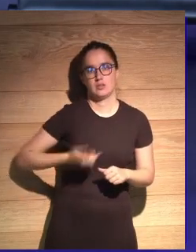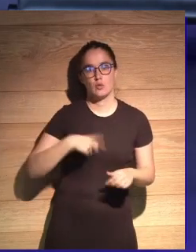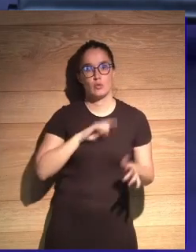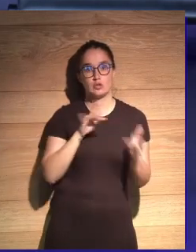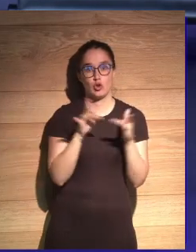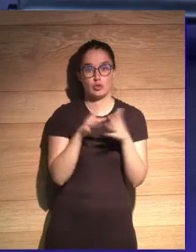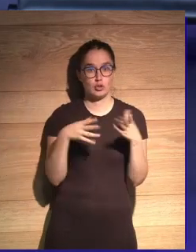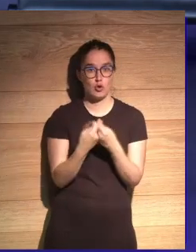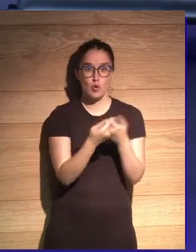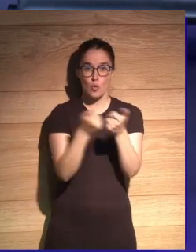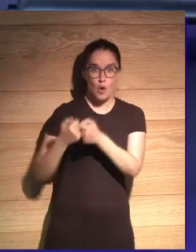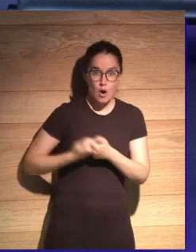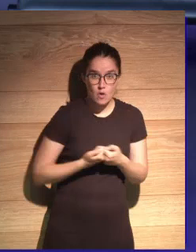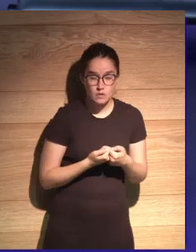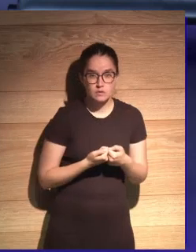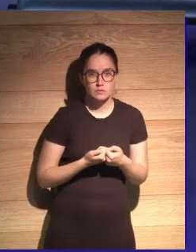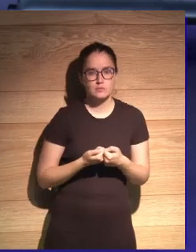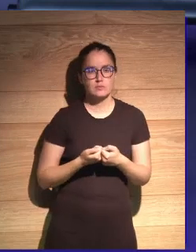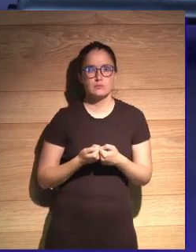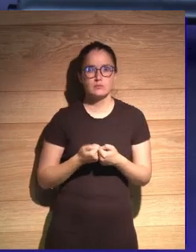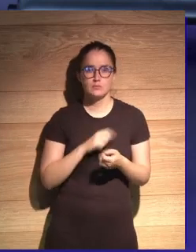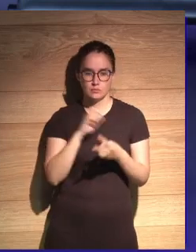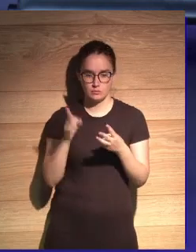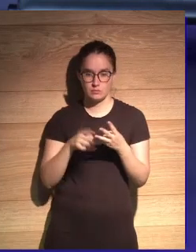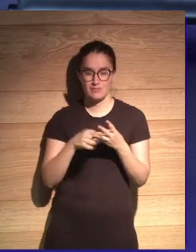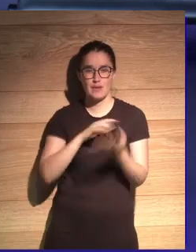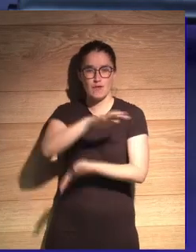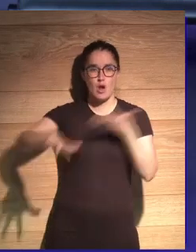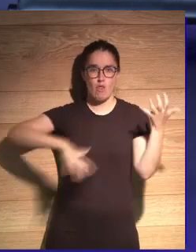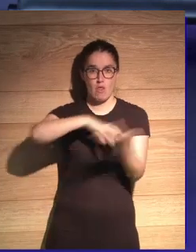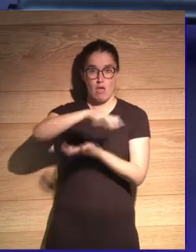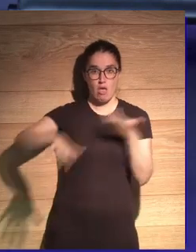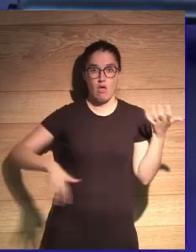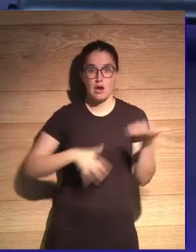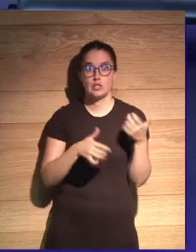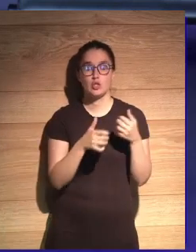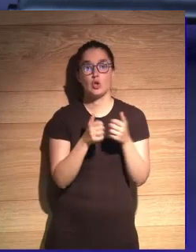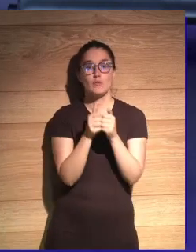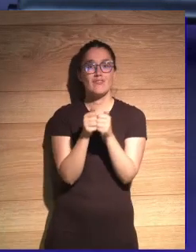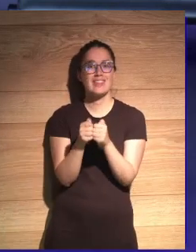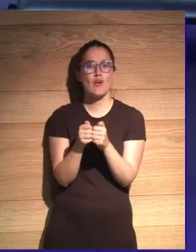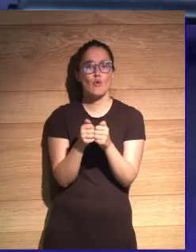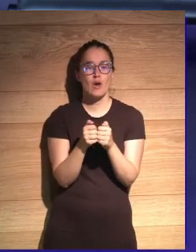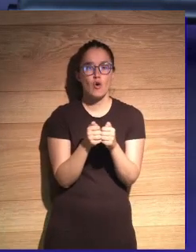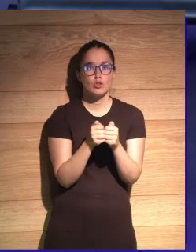we have developed during our relationship with the game. Third, violence.